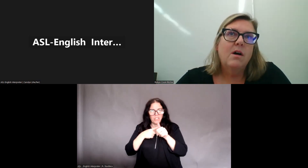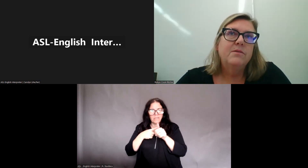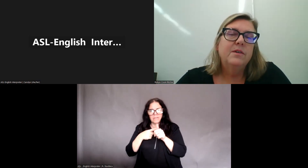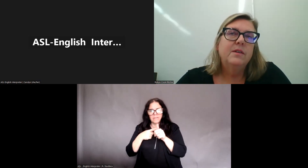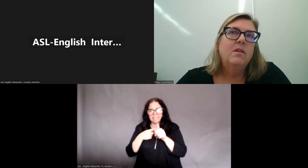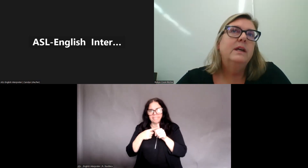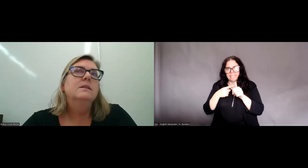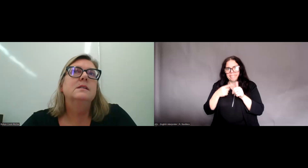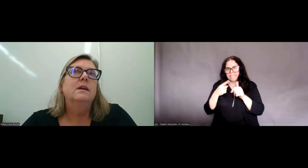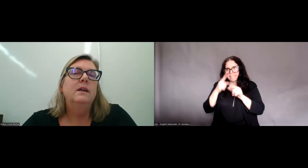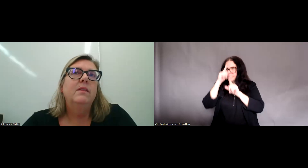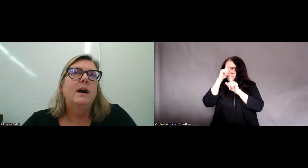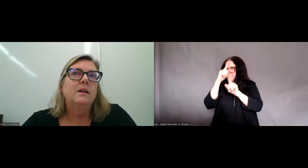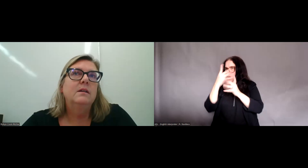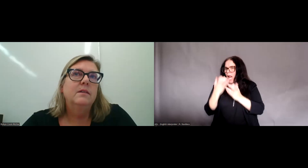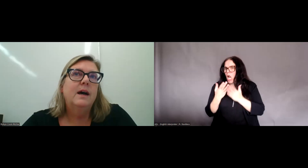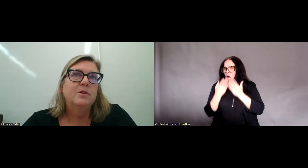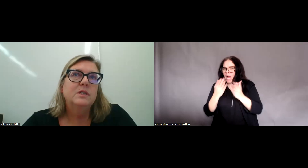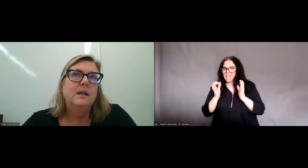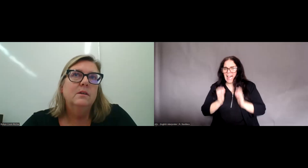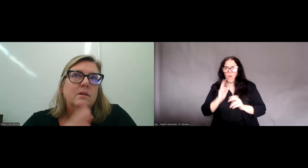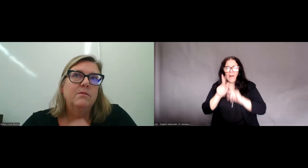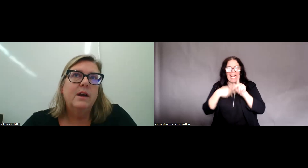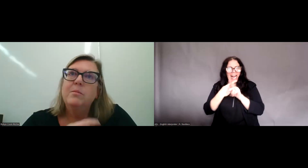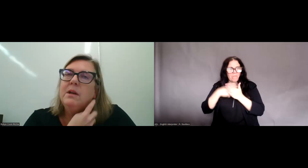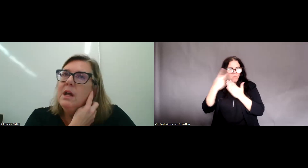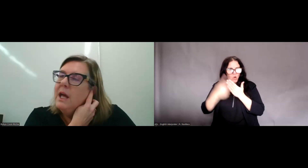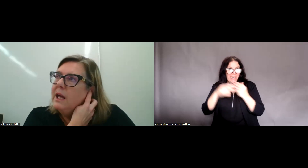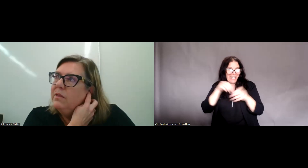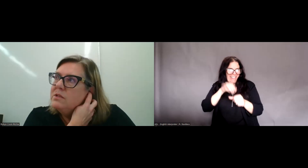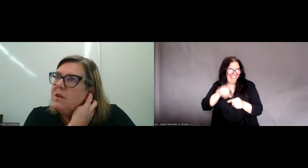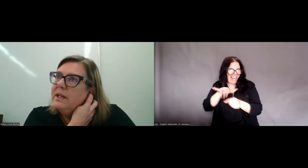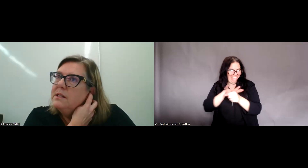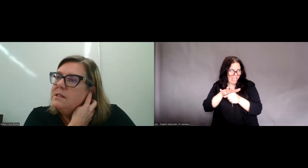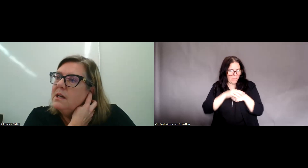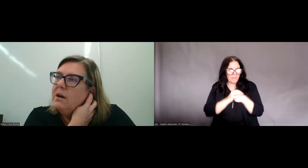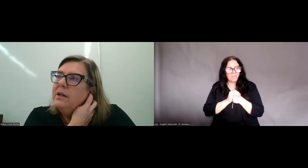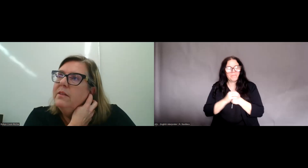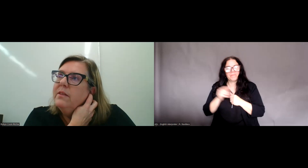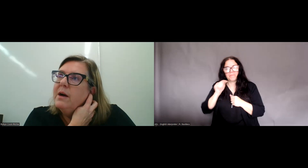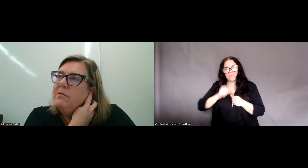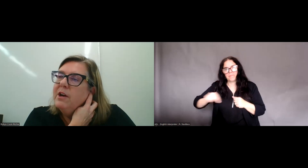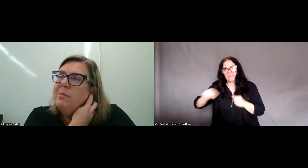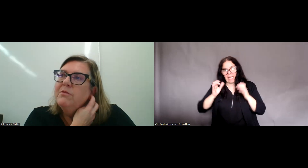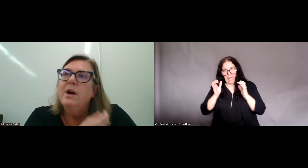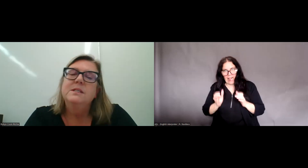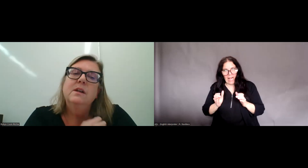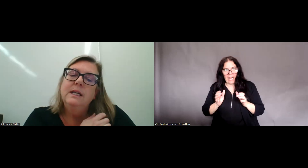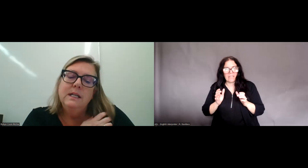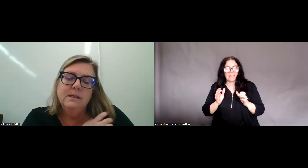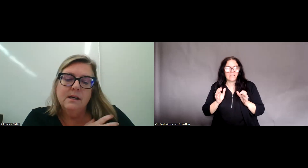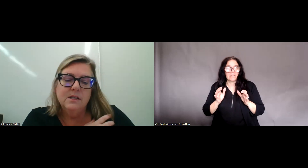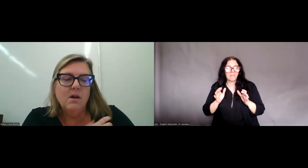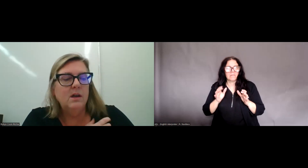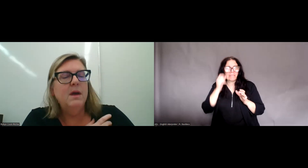wanted to offer the clients in that particular environment. And those clients are in that environment for up to